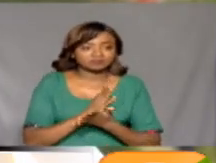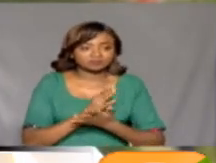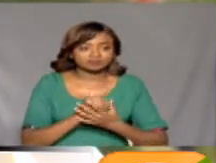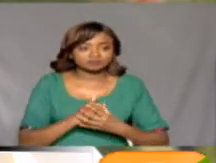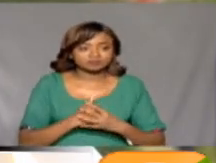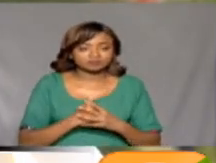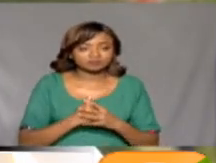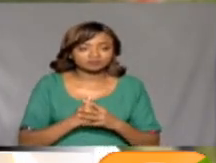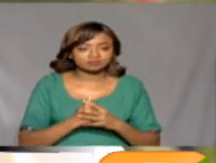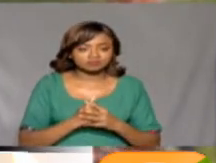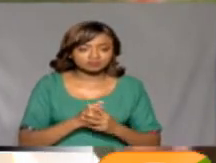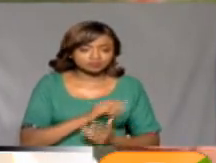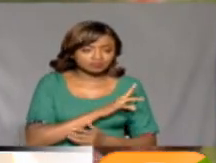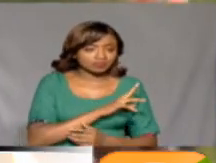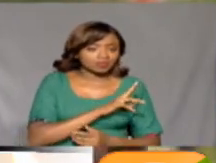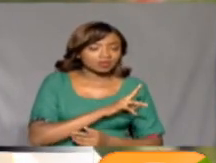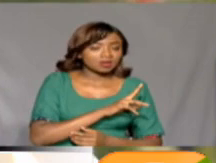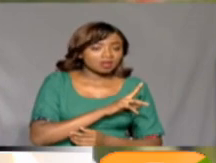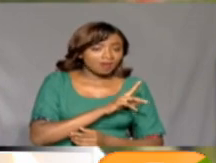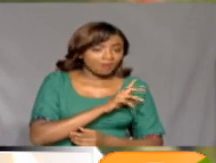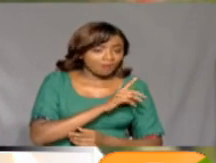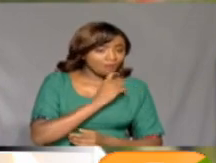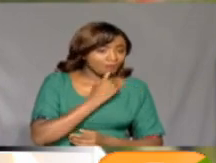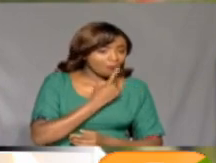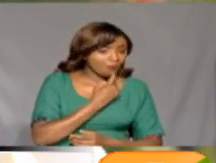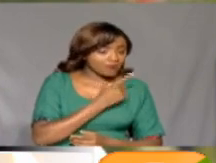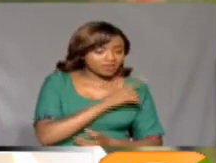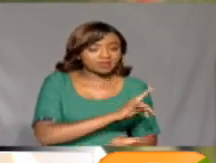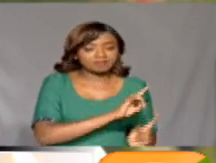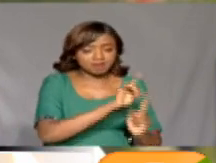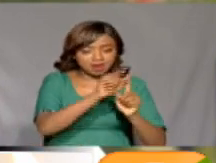that ceremony was quite, you know,